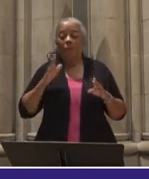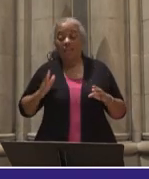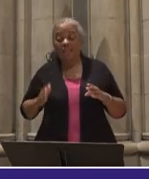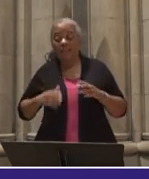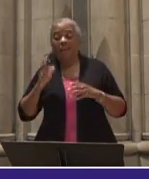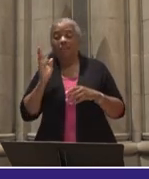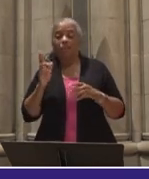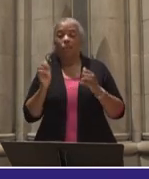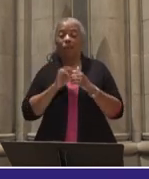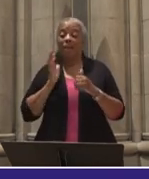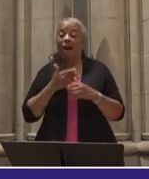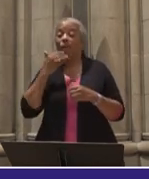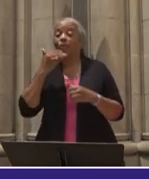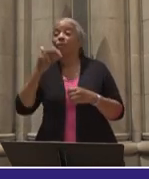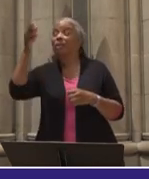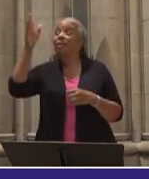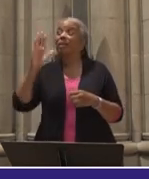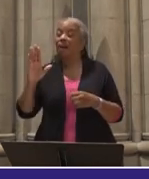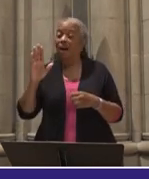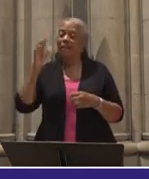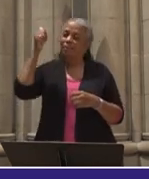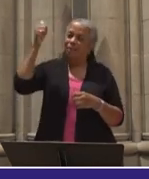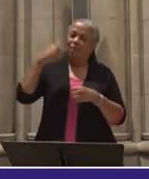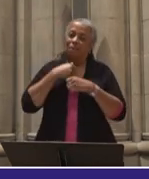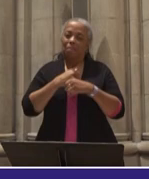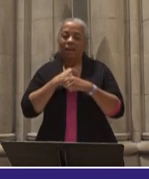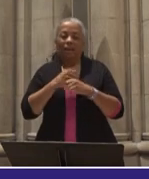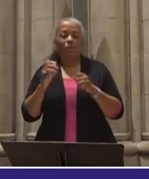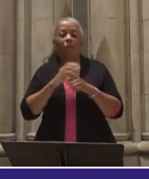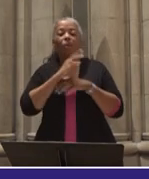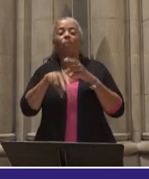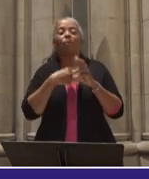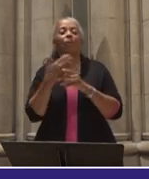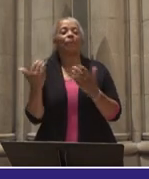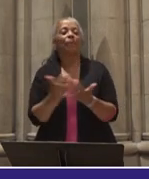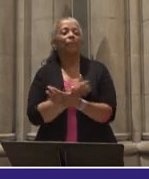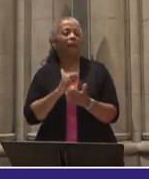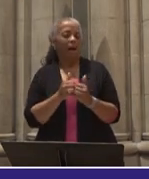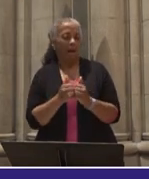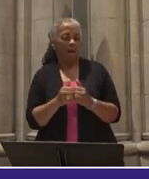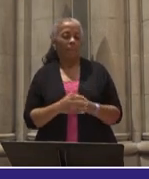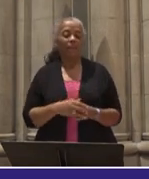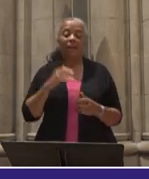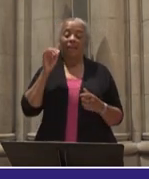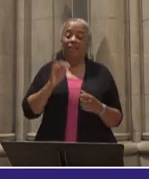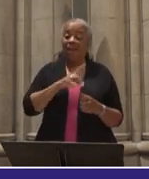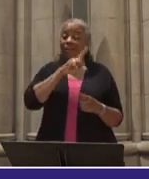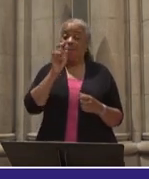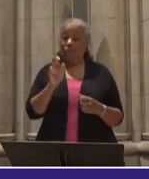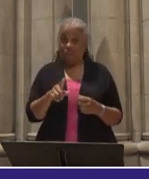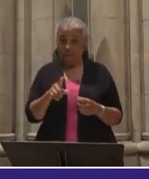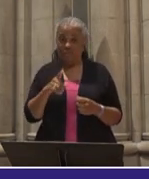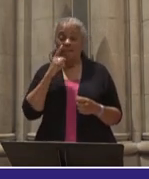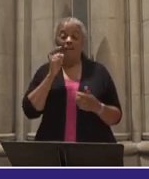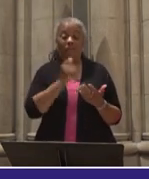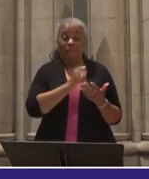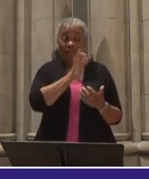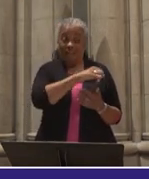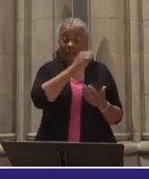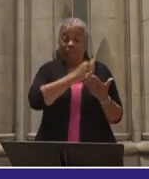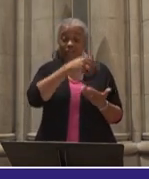good God who is making the whole world new? This is the question of the rich